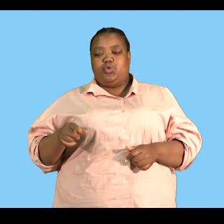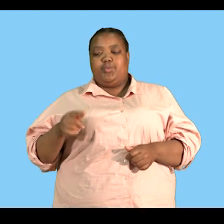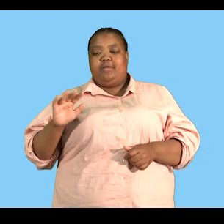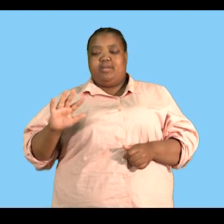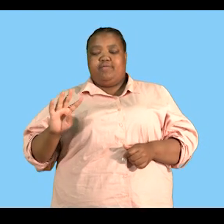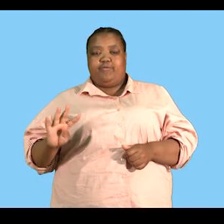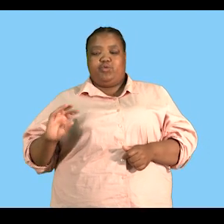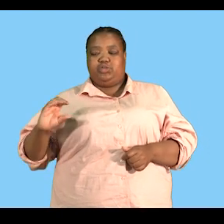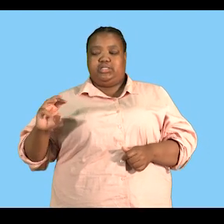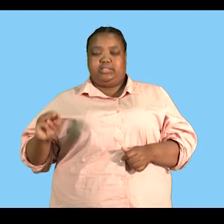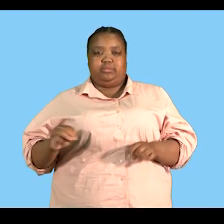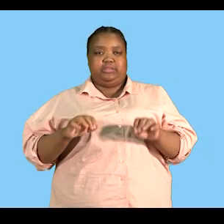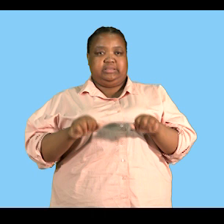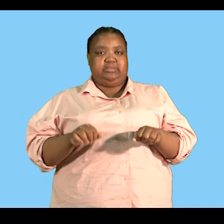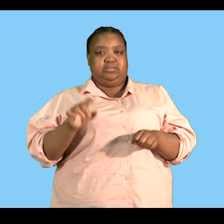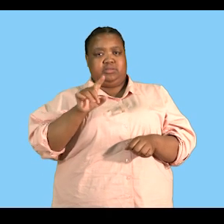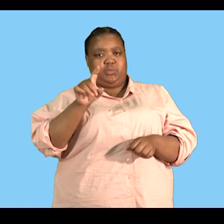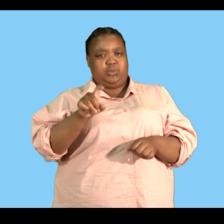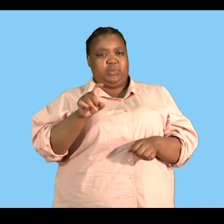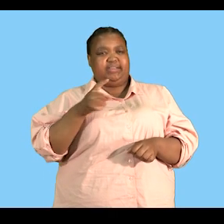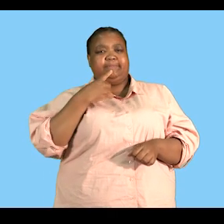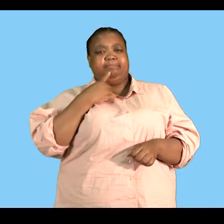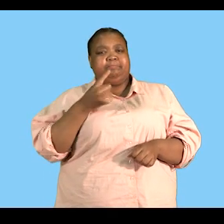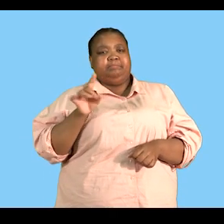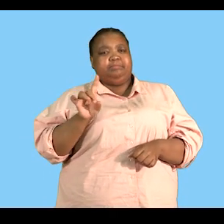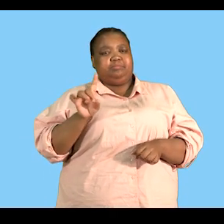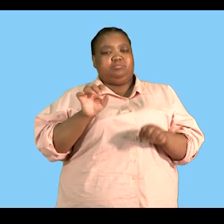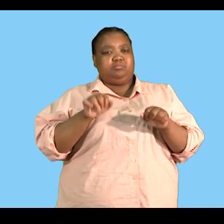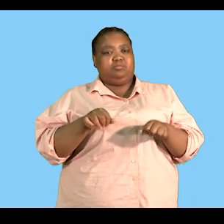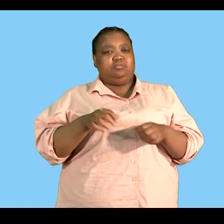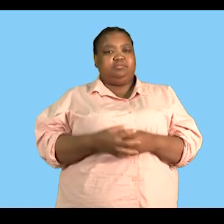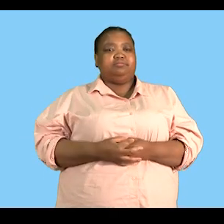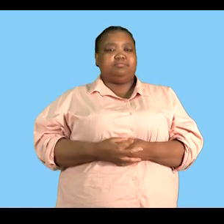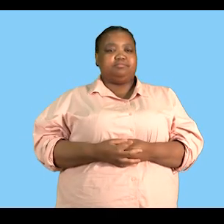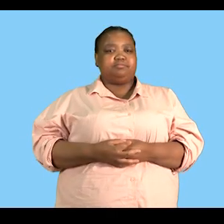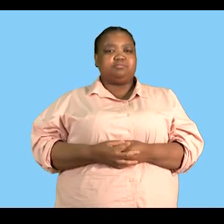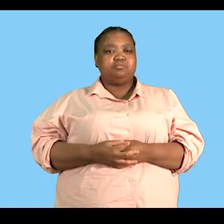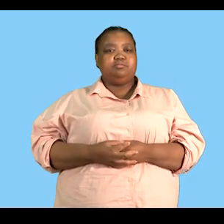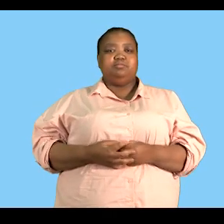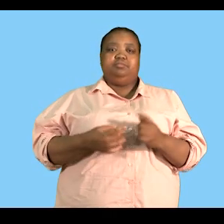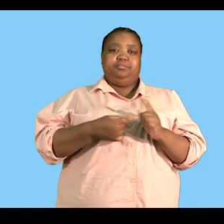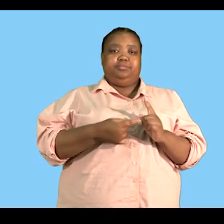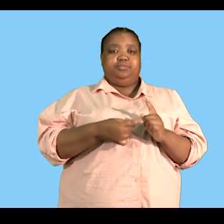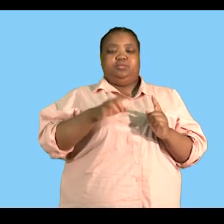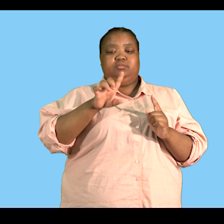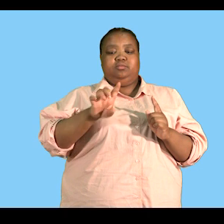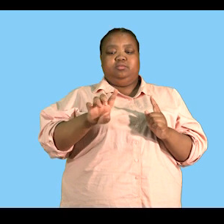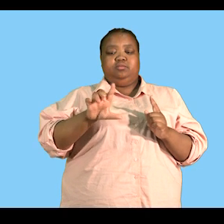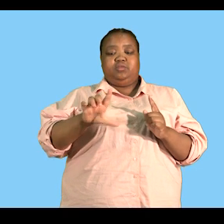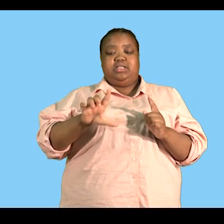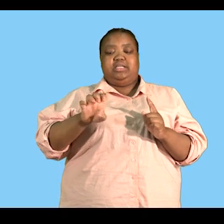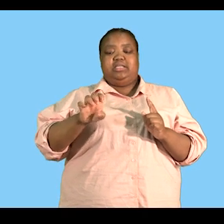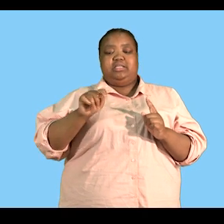centimeter. Now, what can the questions be? In which year was